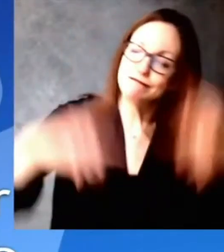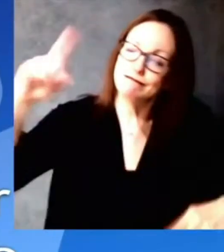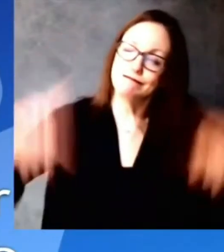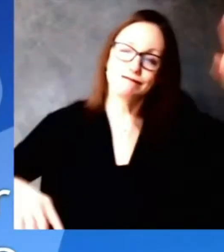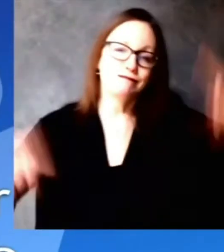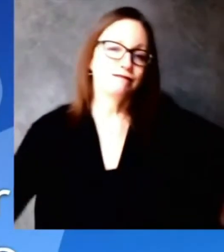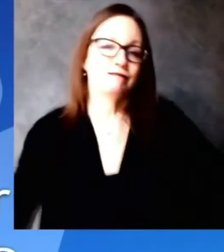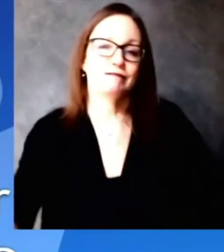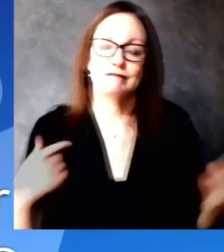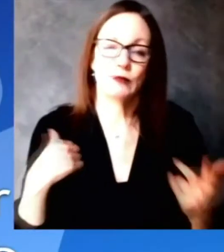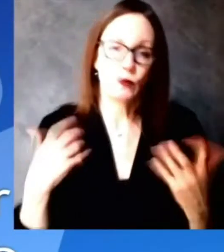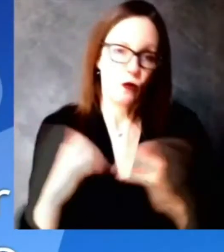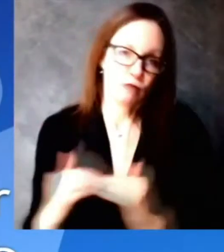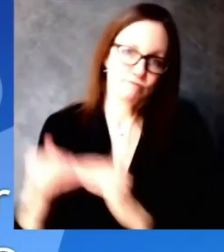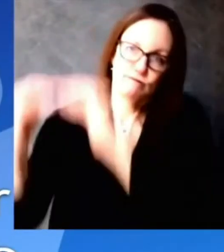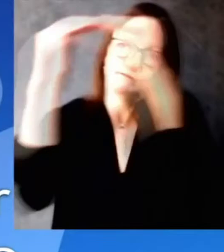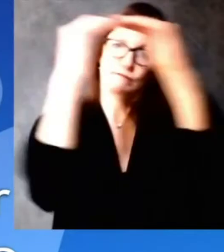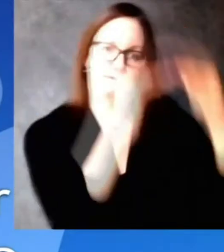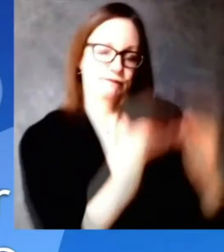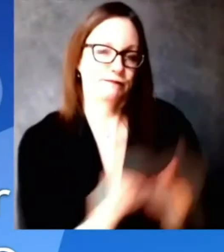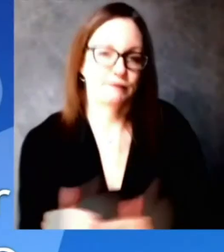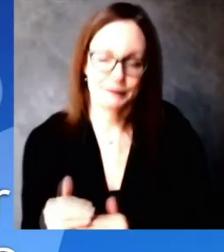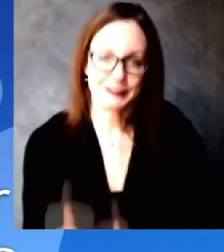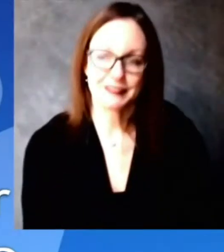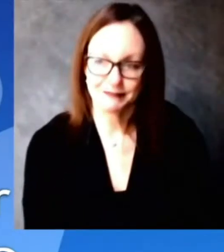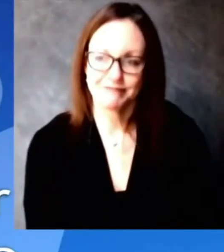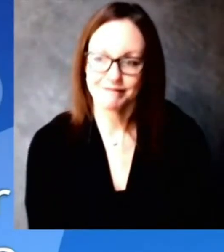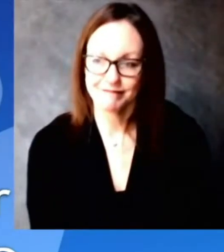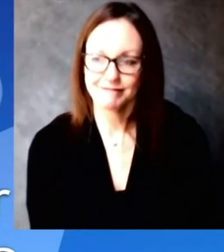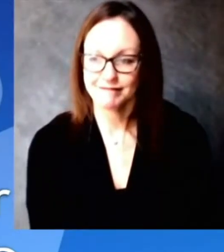to Maddie Heim at the Appleton Post-Crescent. Maddie.